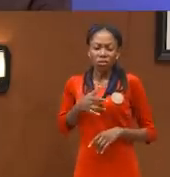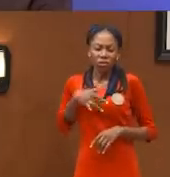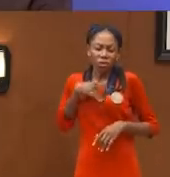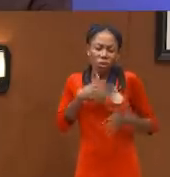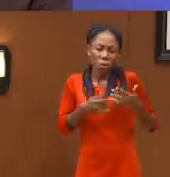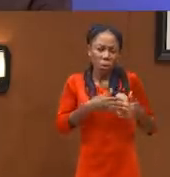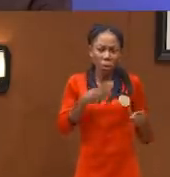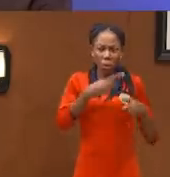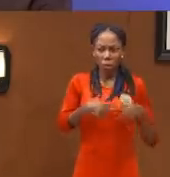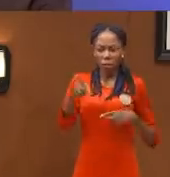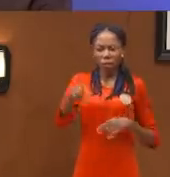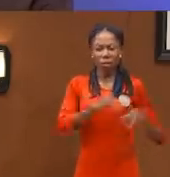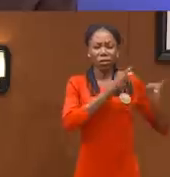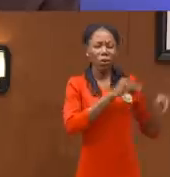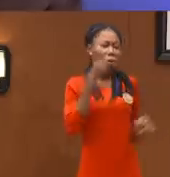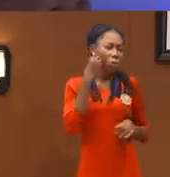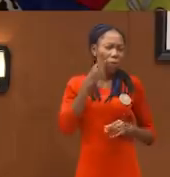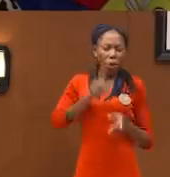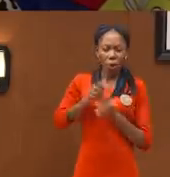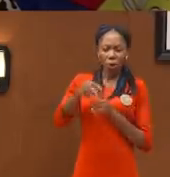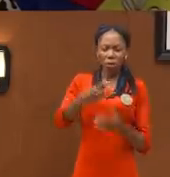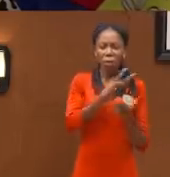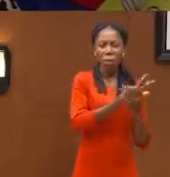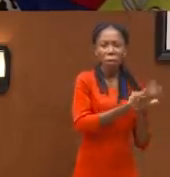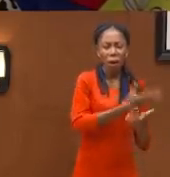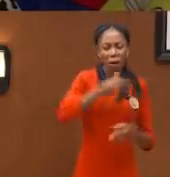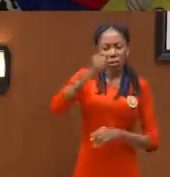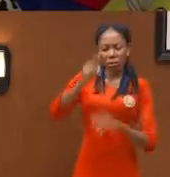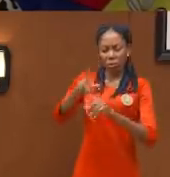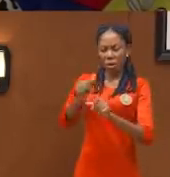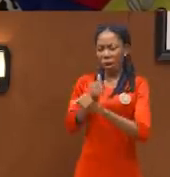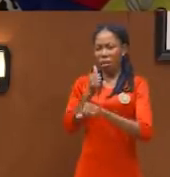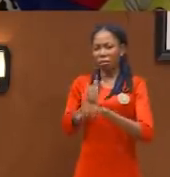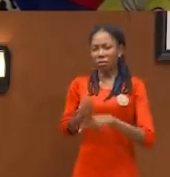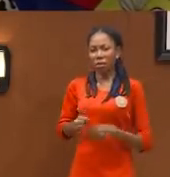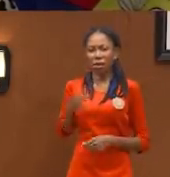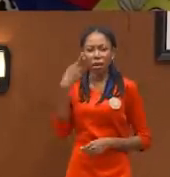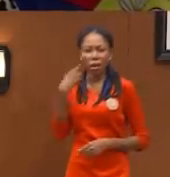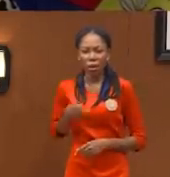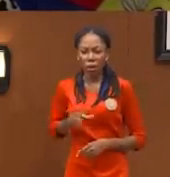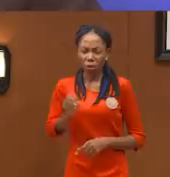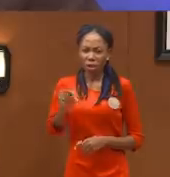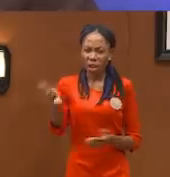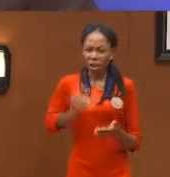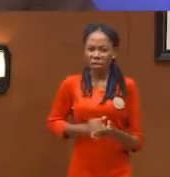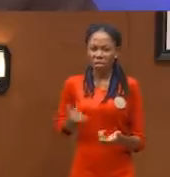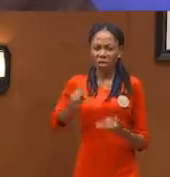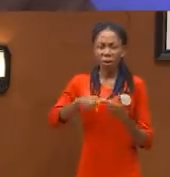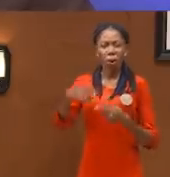they will just start insulting you. So that's what happened. So I called this guy.